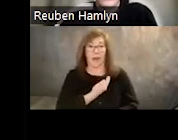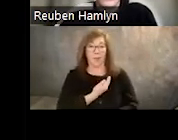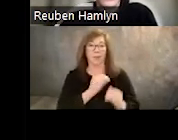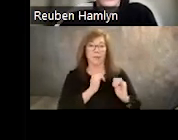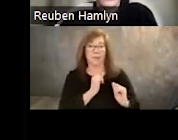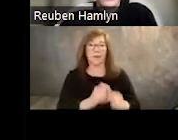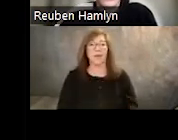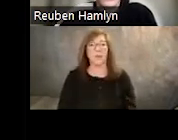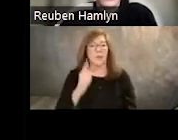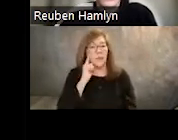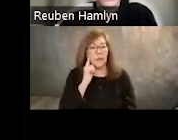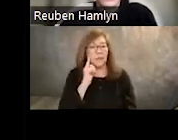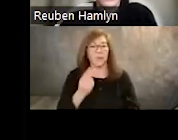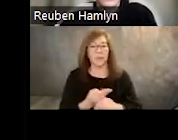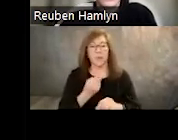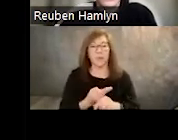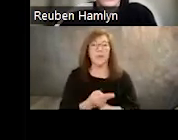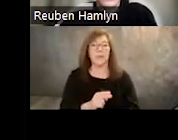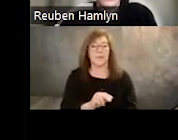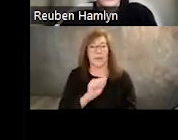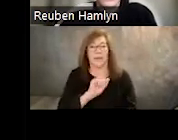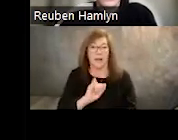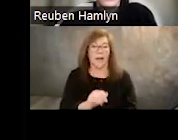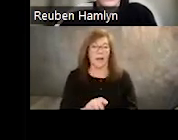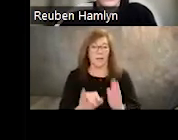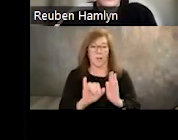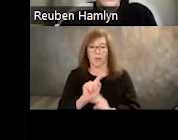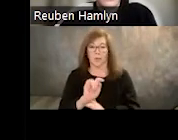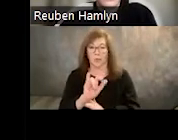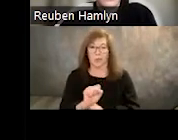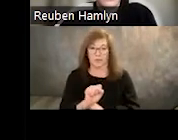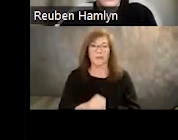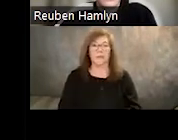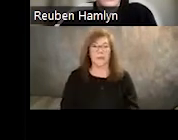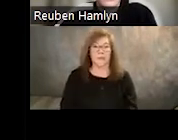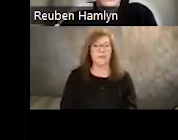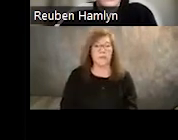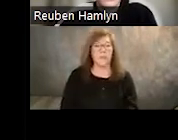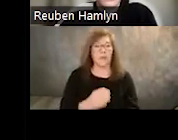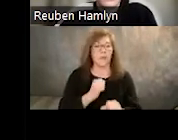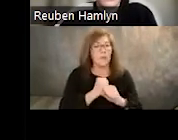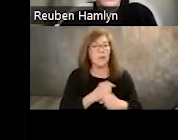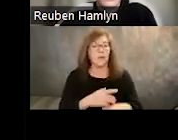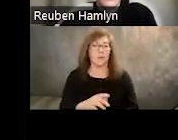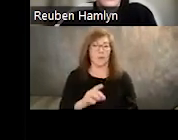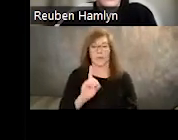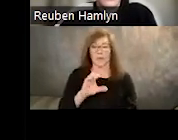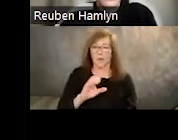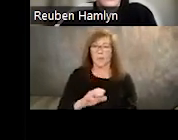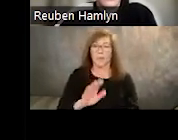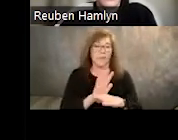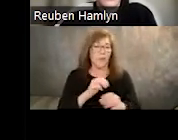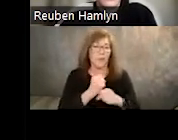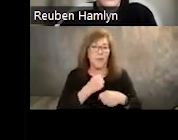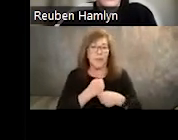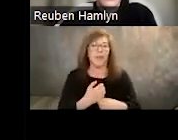will have to think of when using these tools for advocacy purposes, right? Whether it's in documentary filmmaking